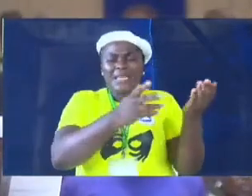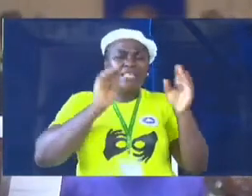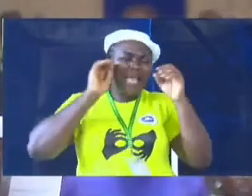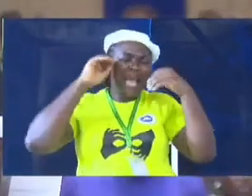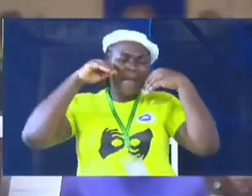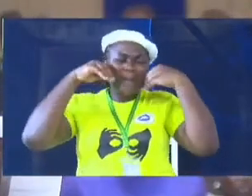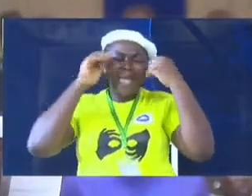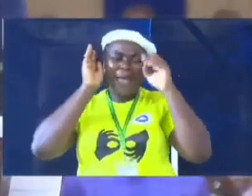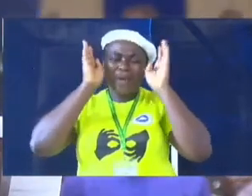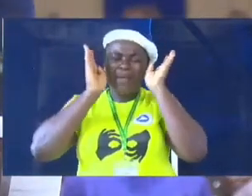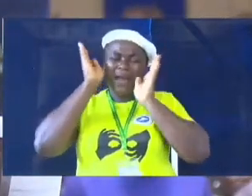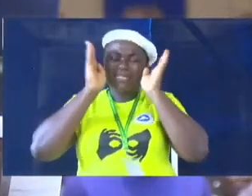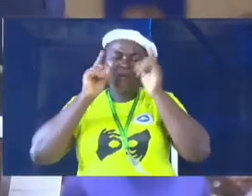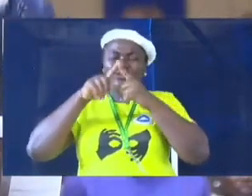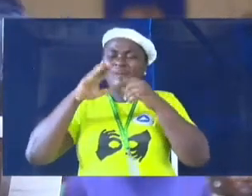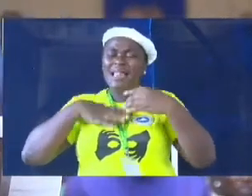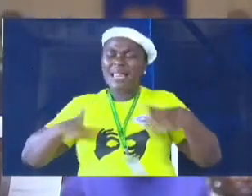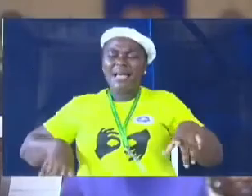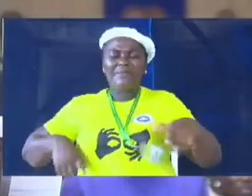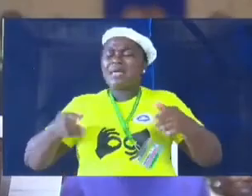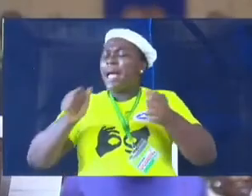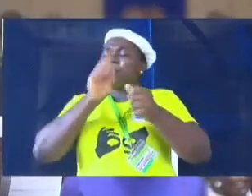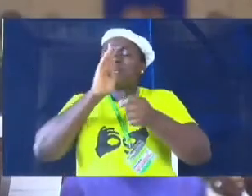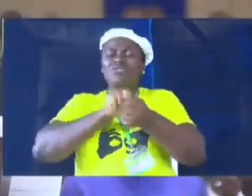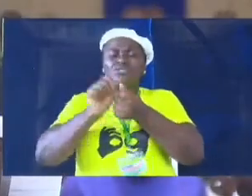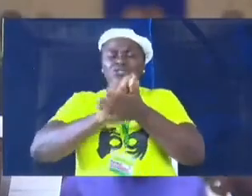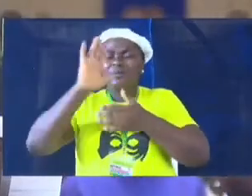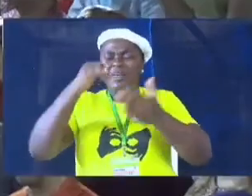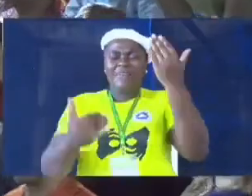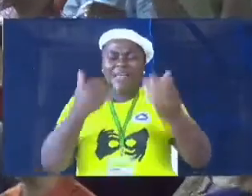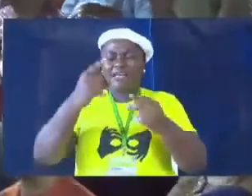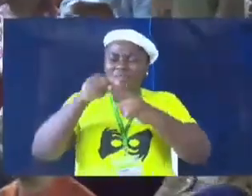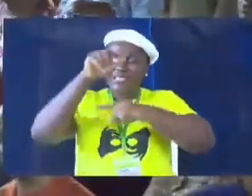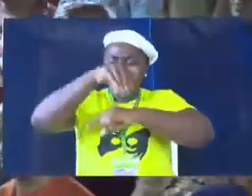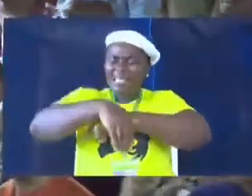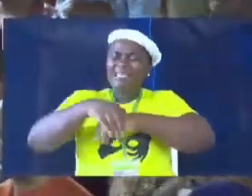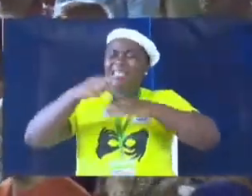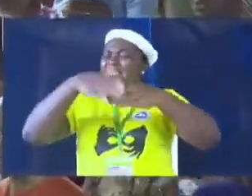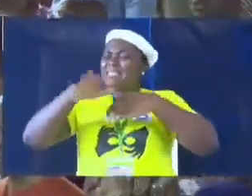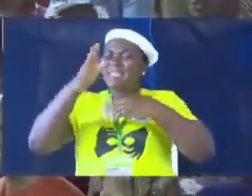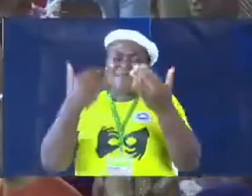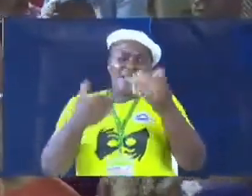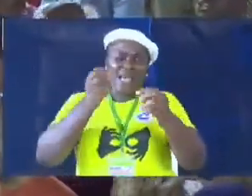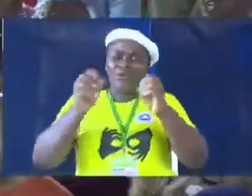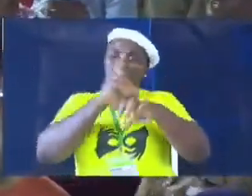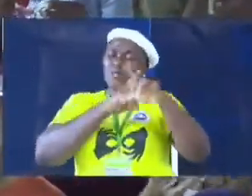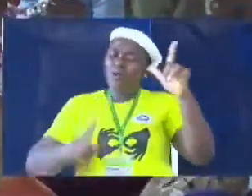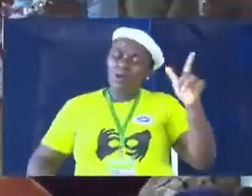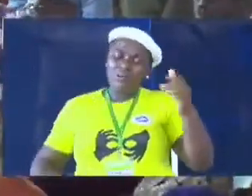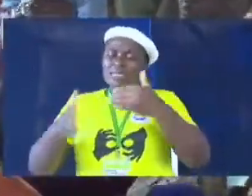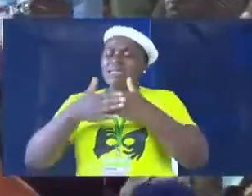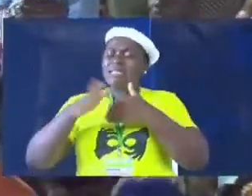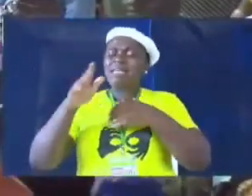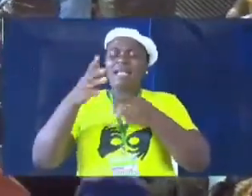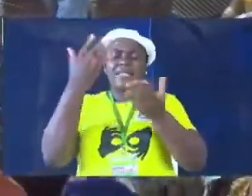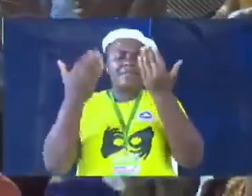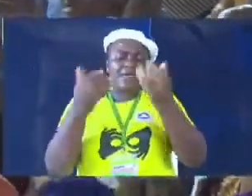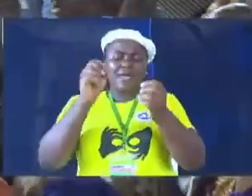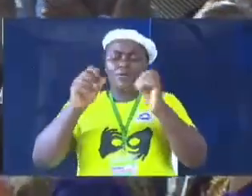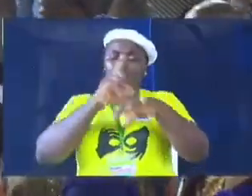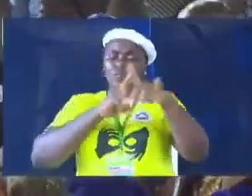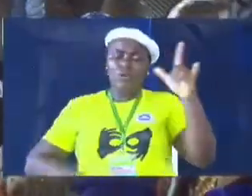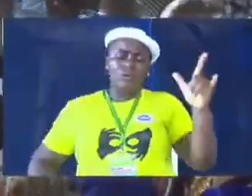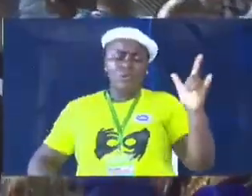tonight. Let it catch fire now, O God. Send out your fire, O Lord. Hey, male